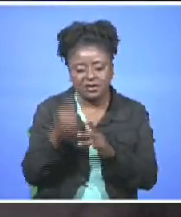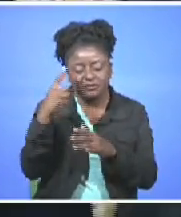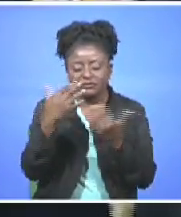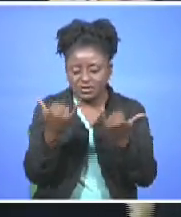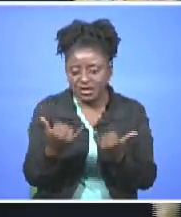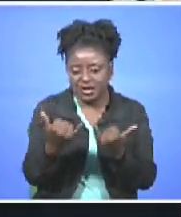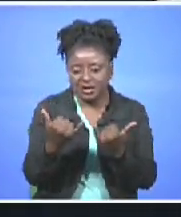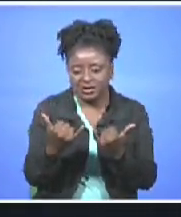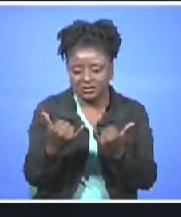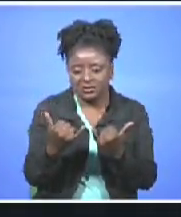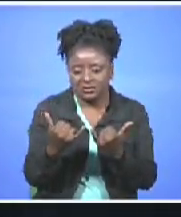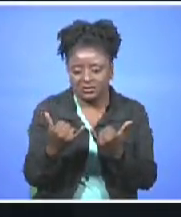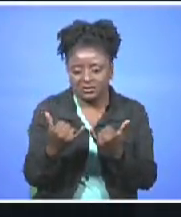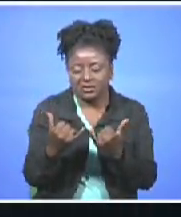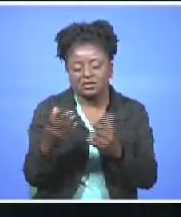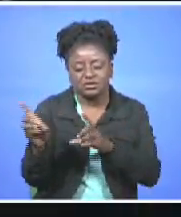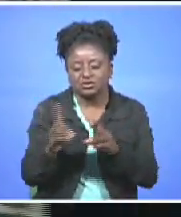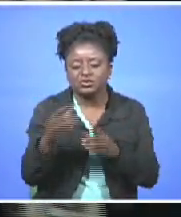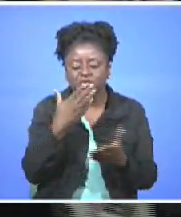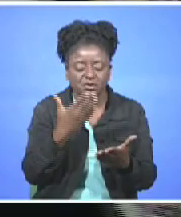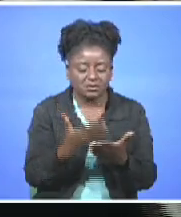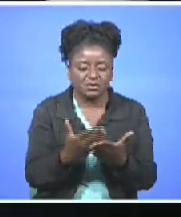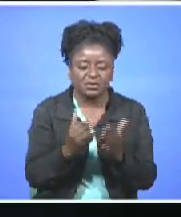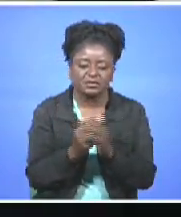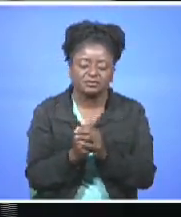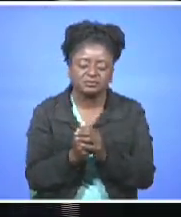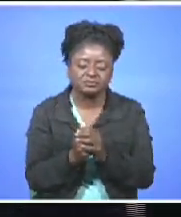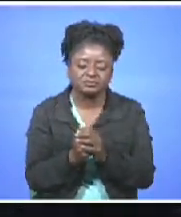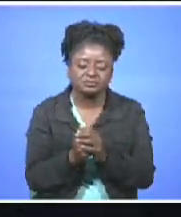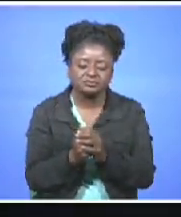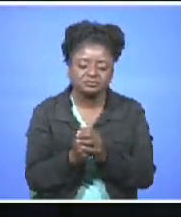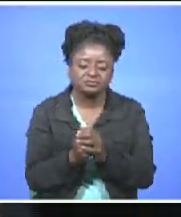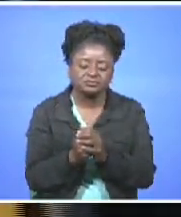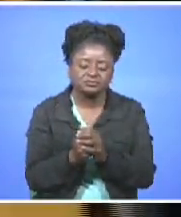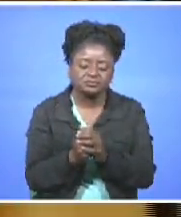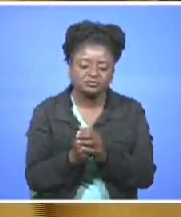infancy, it's doing pretty well. Cleopatra Murphy, ZNS Network News.